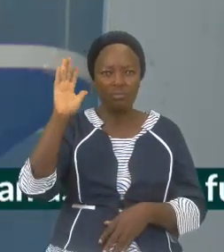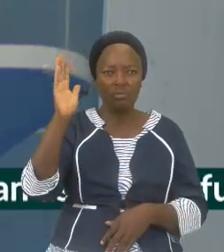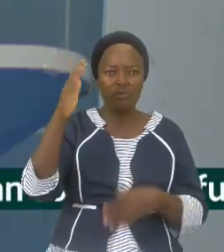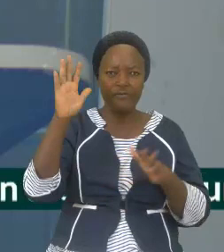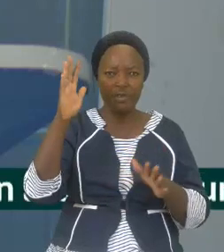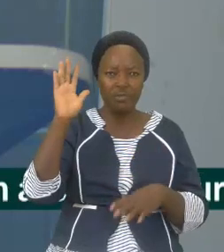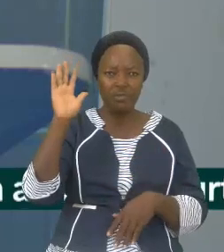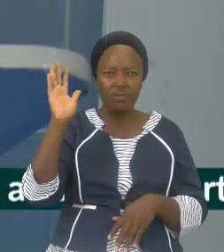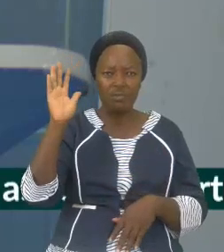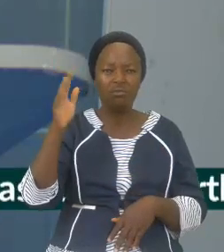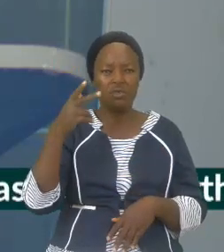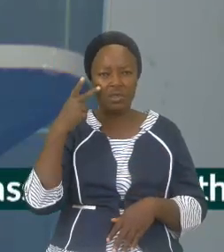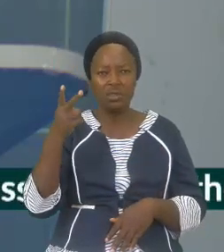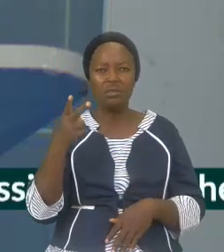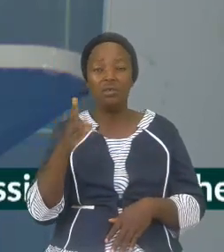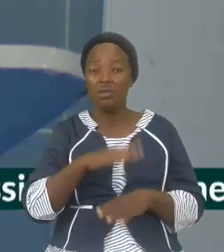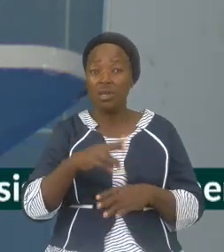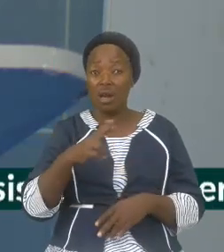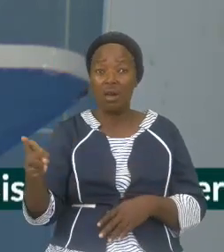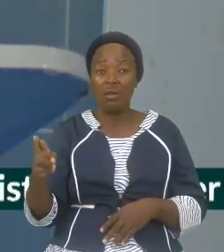On the right-hand side.